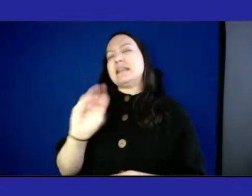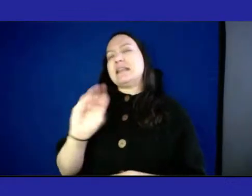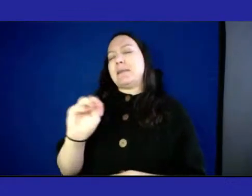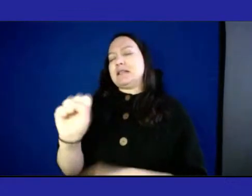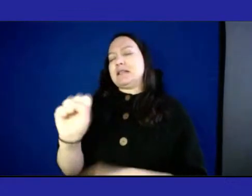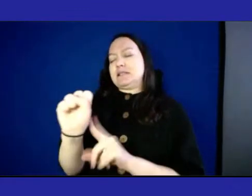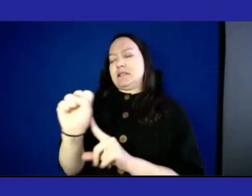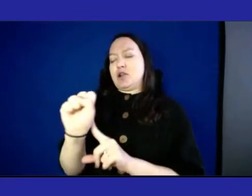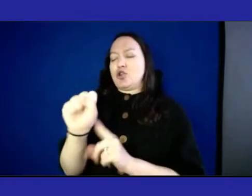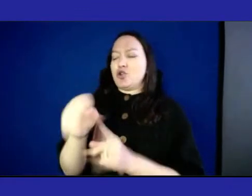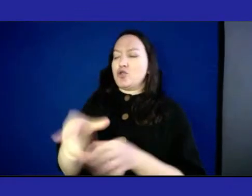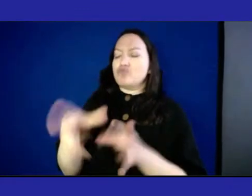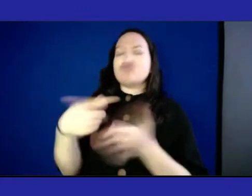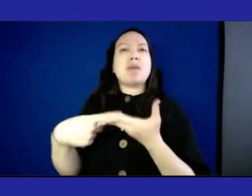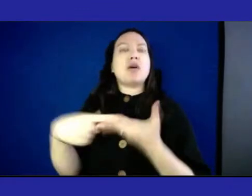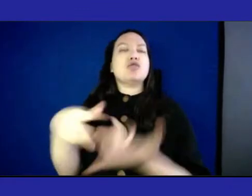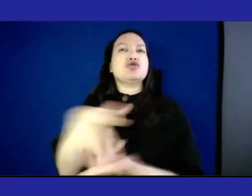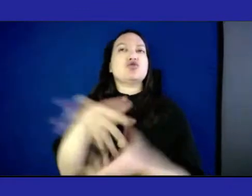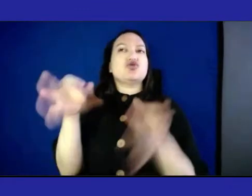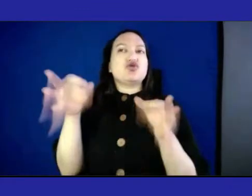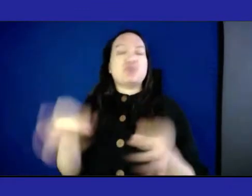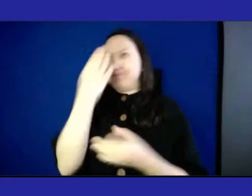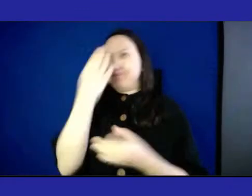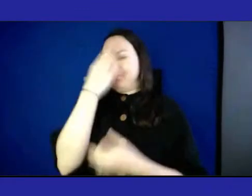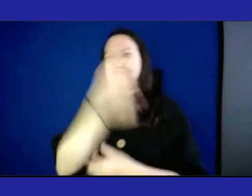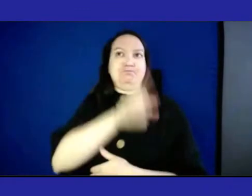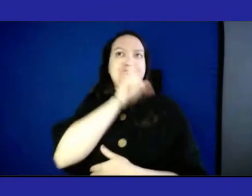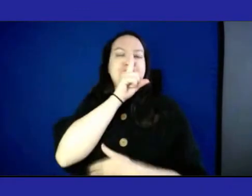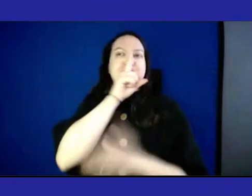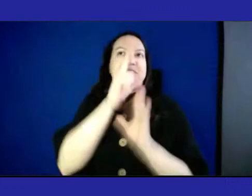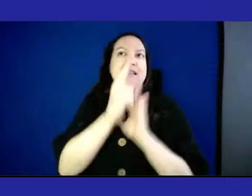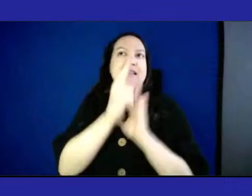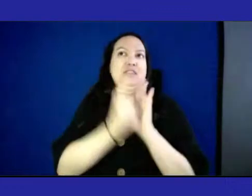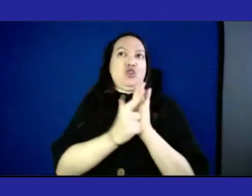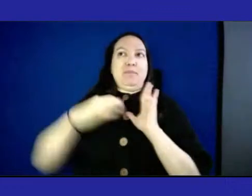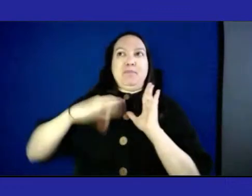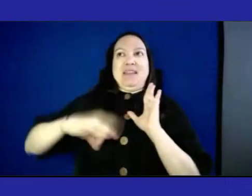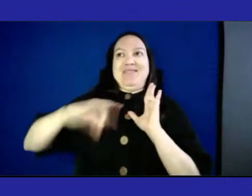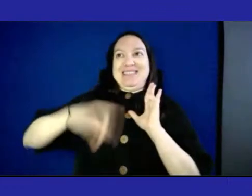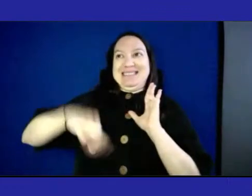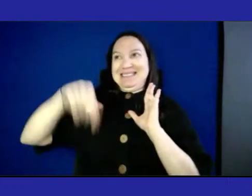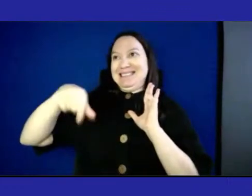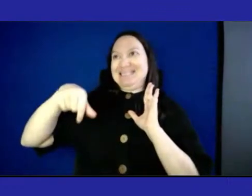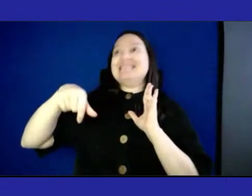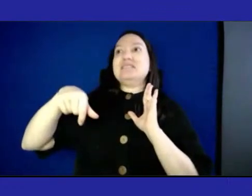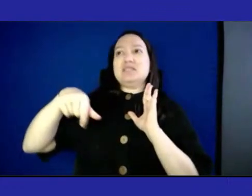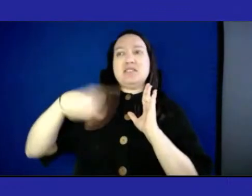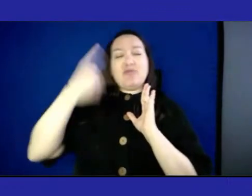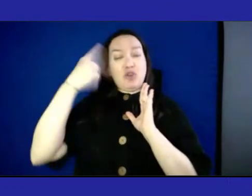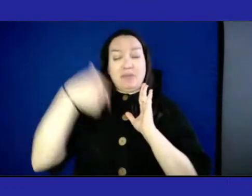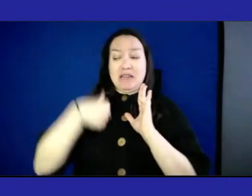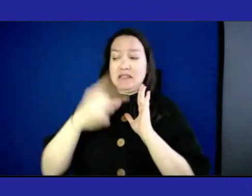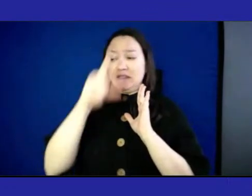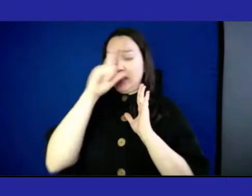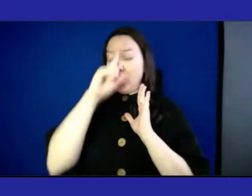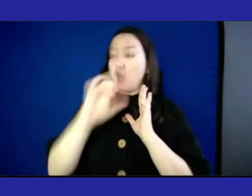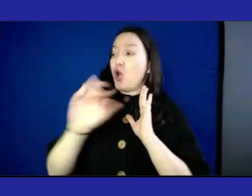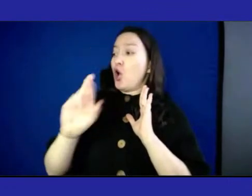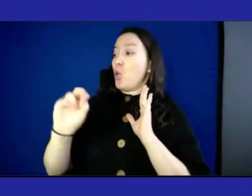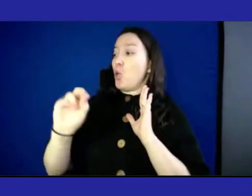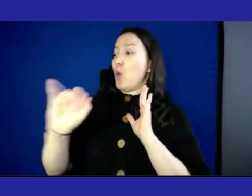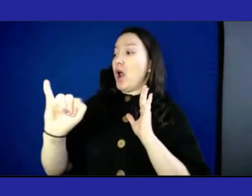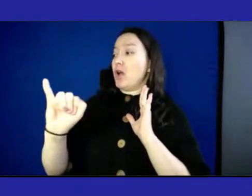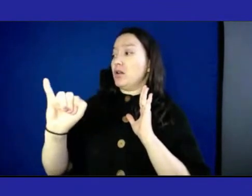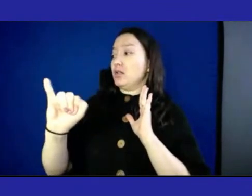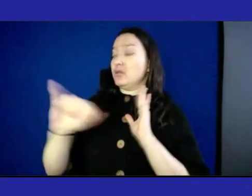social determinants, they never talk about legal benefits like this. Or so to me, when you think about ROI, the ones to